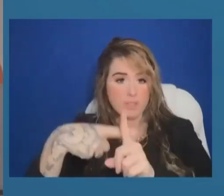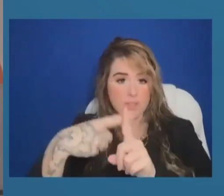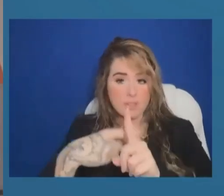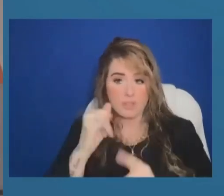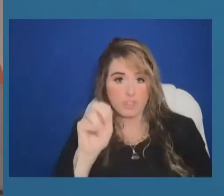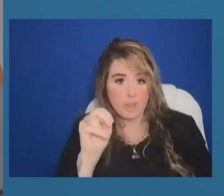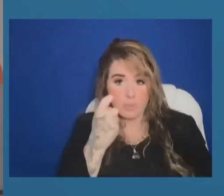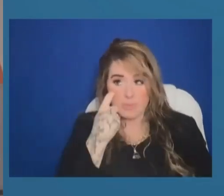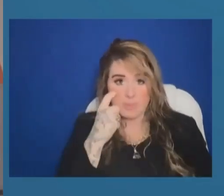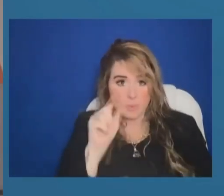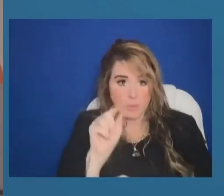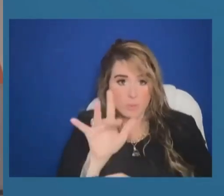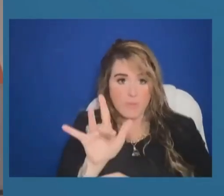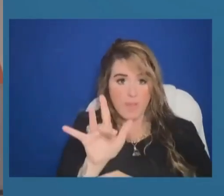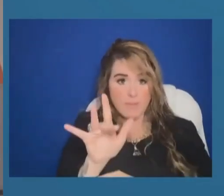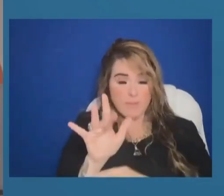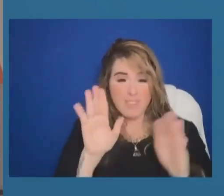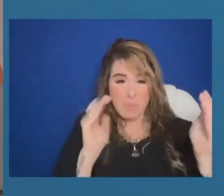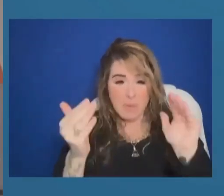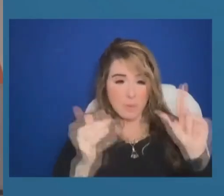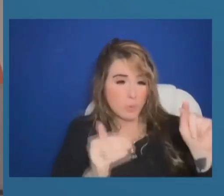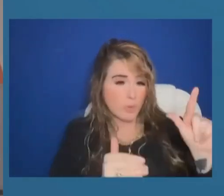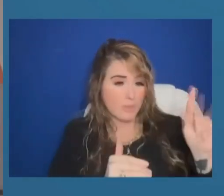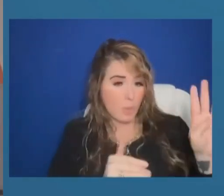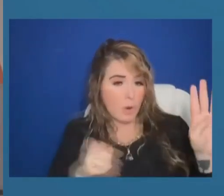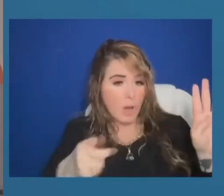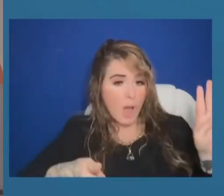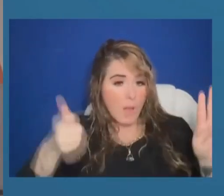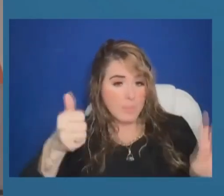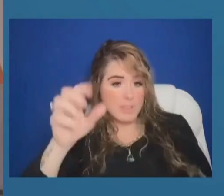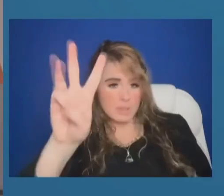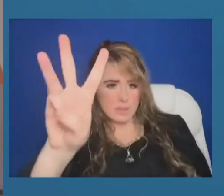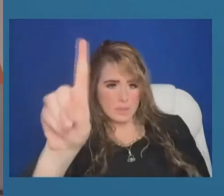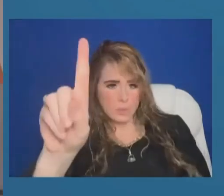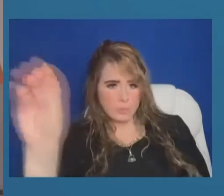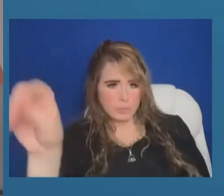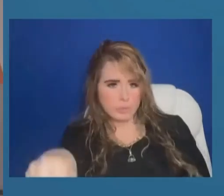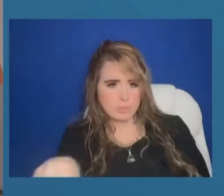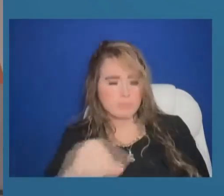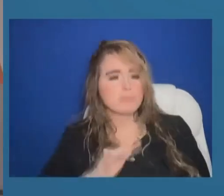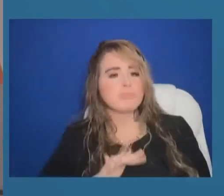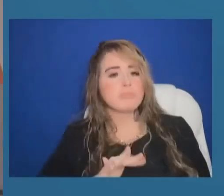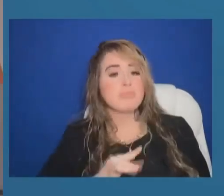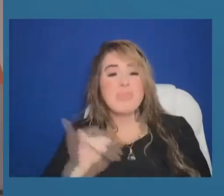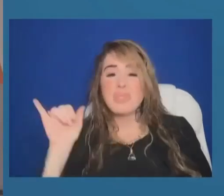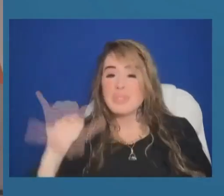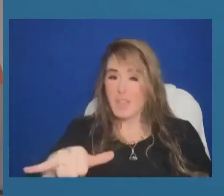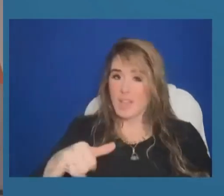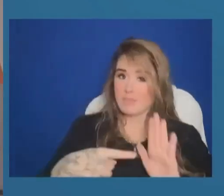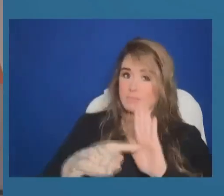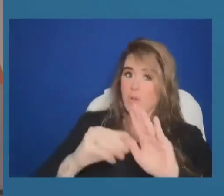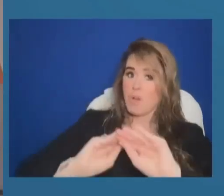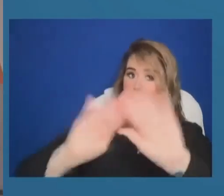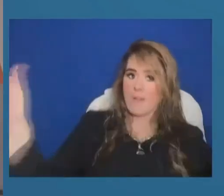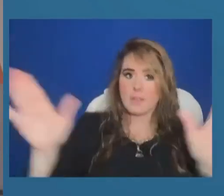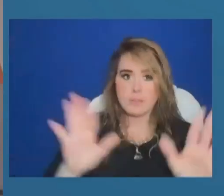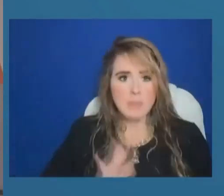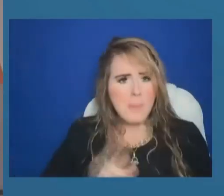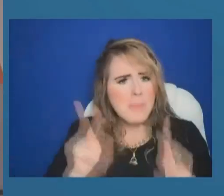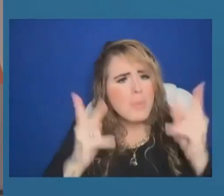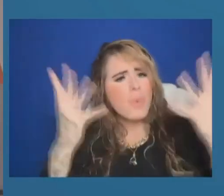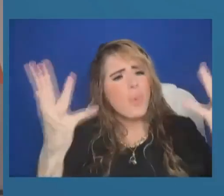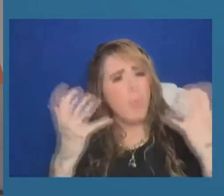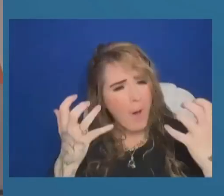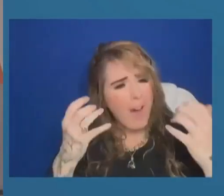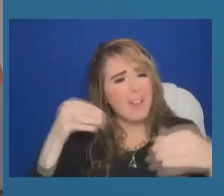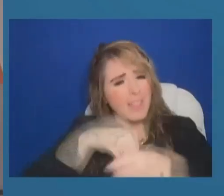2025 compared to 2024, up 61%. Is that a vote of confidence? People want to be in New York. People